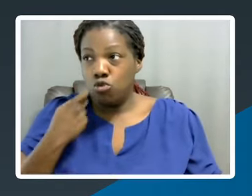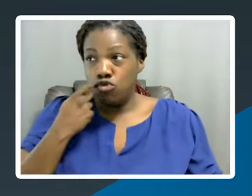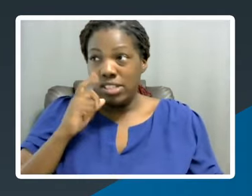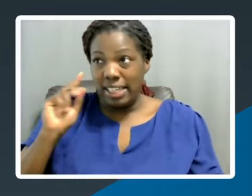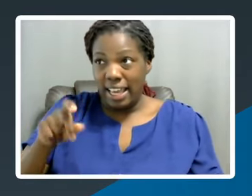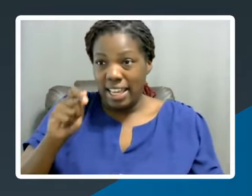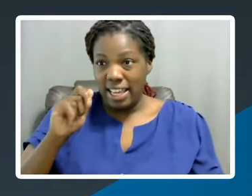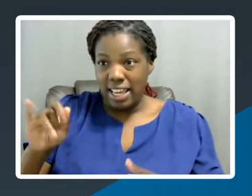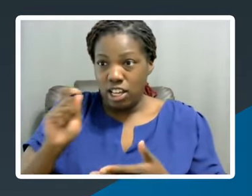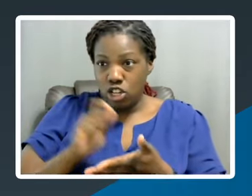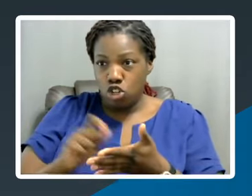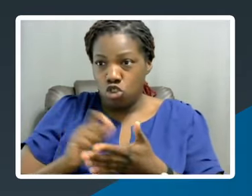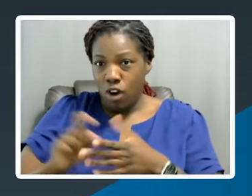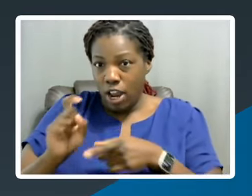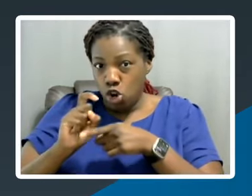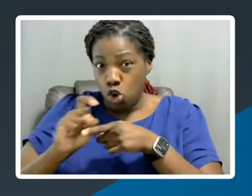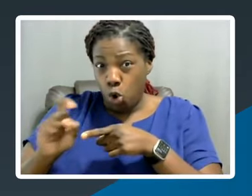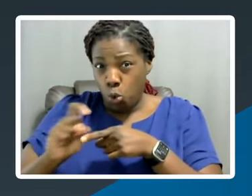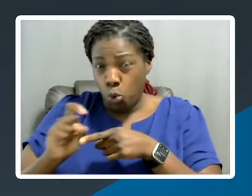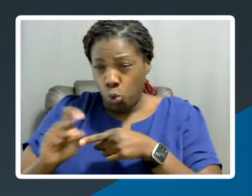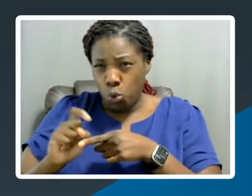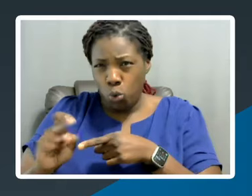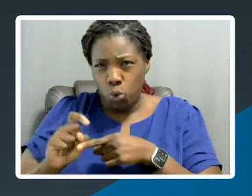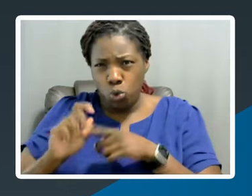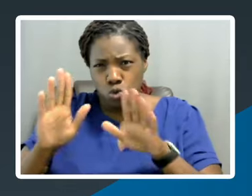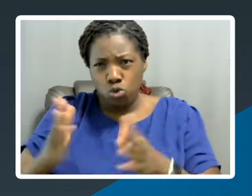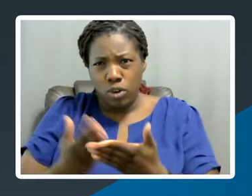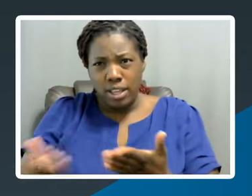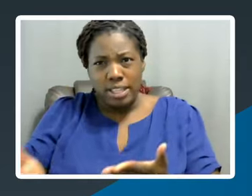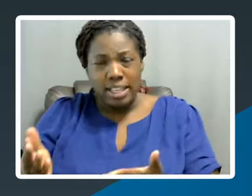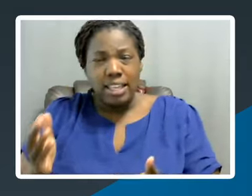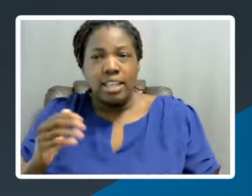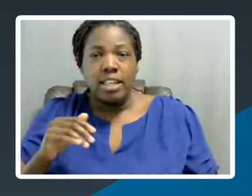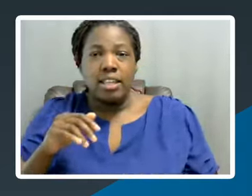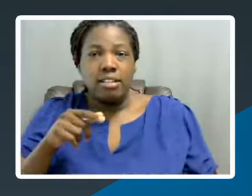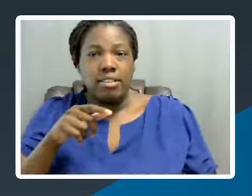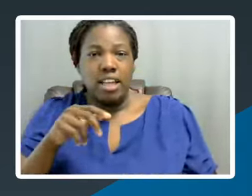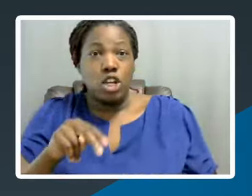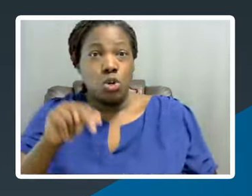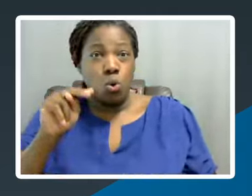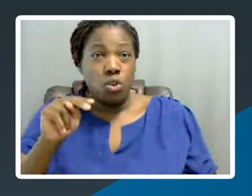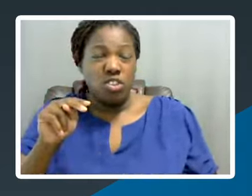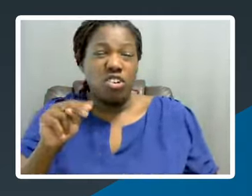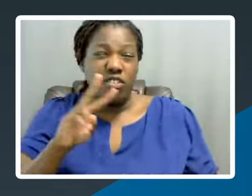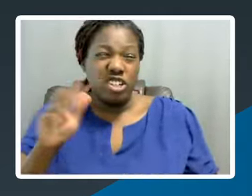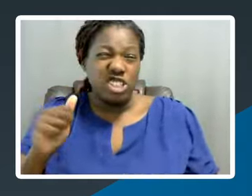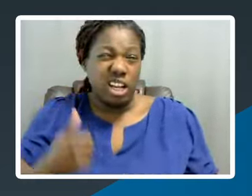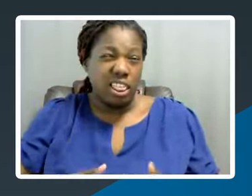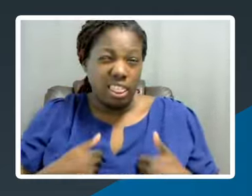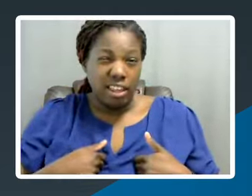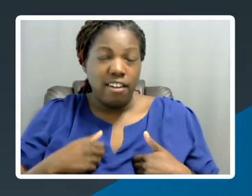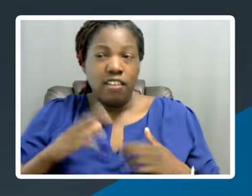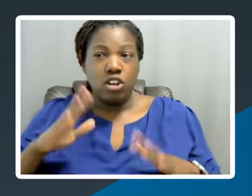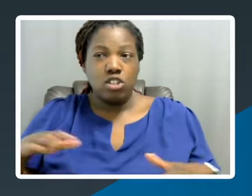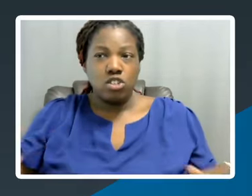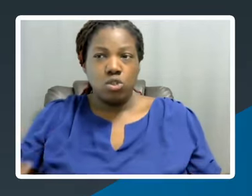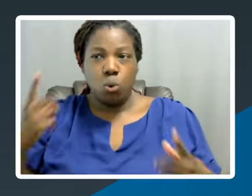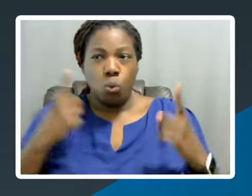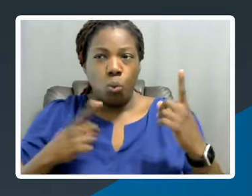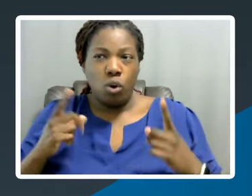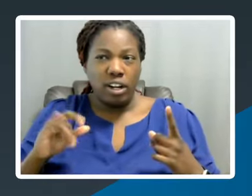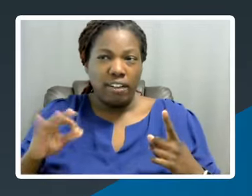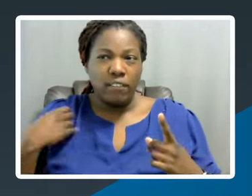write code. It does a great job of it. This is an app. So here in Northern Virginia, where we live, our kids are always wondering if there's going to be a snow